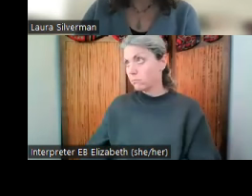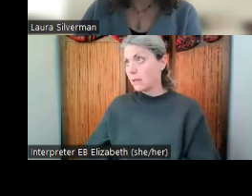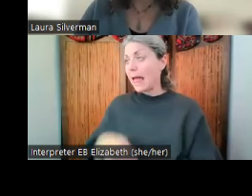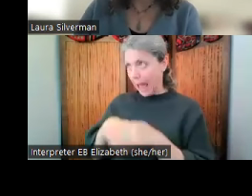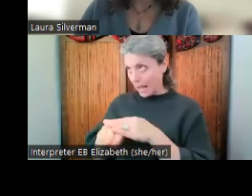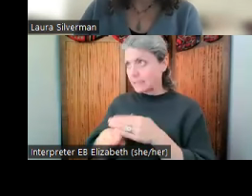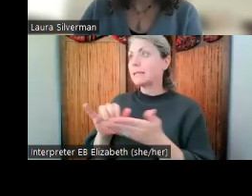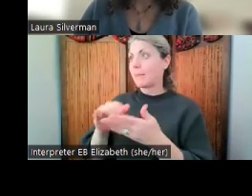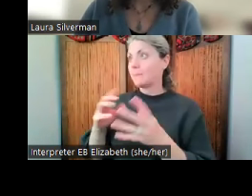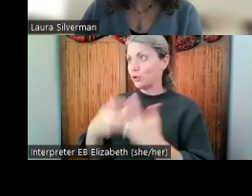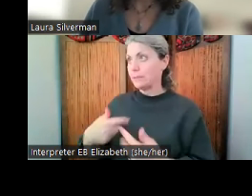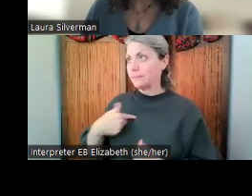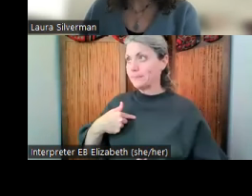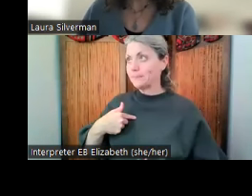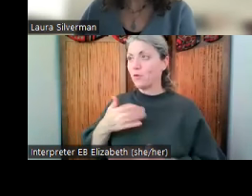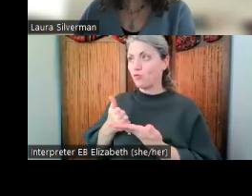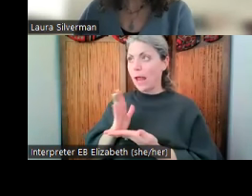the machine.